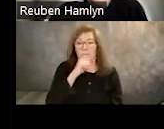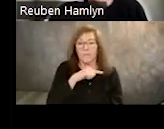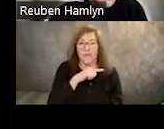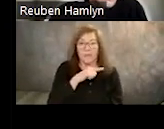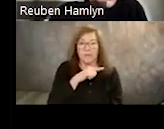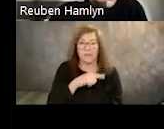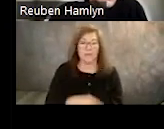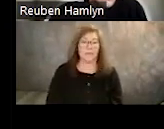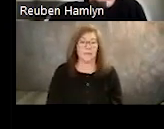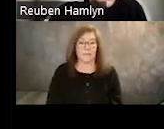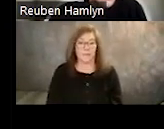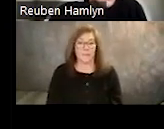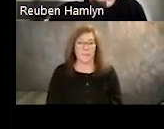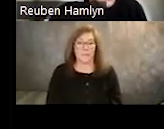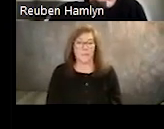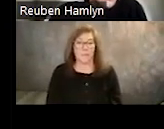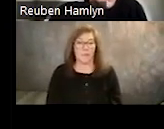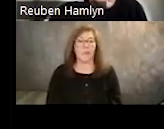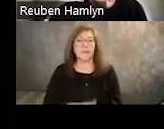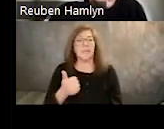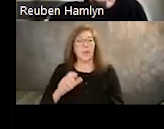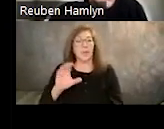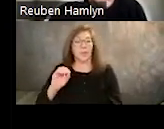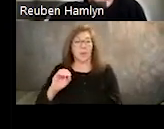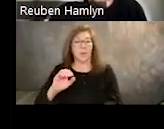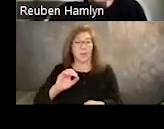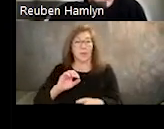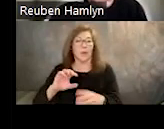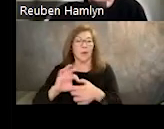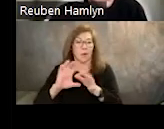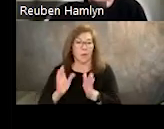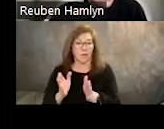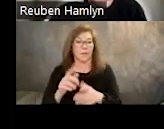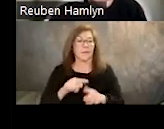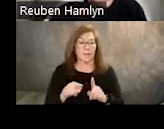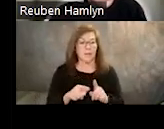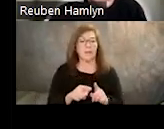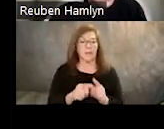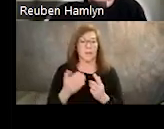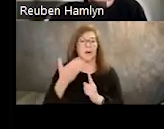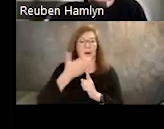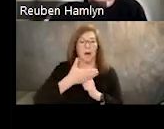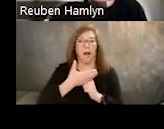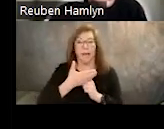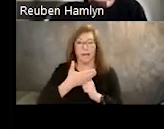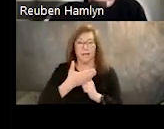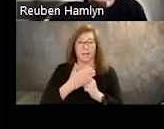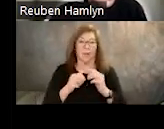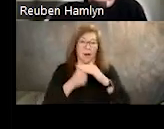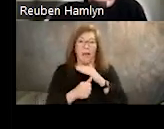So the reference is another colleague. And the idea was to mask the identity of